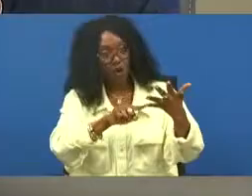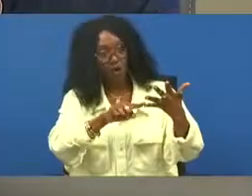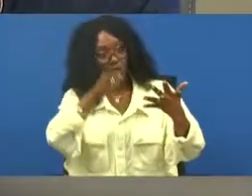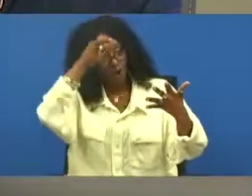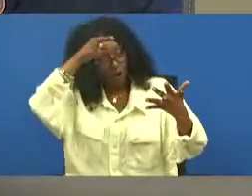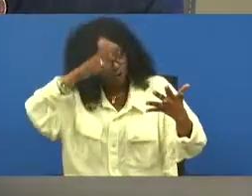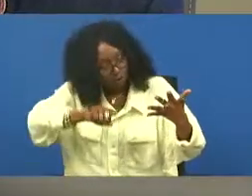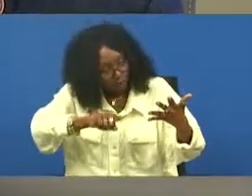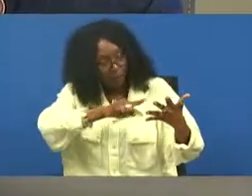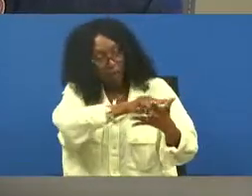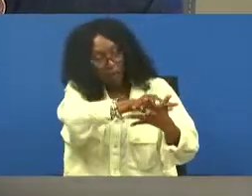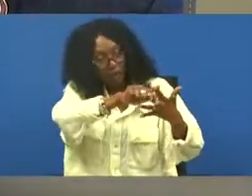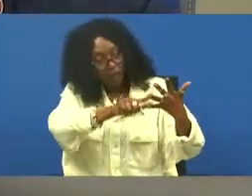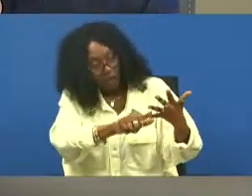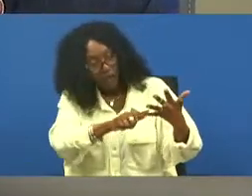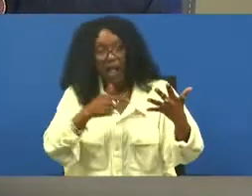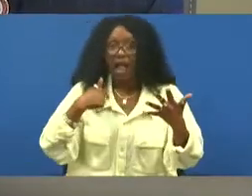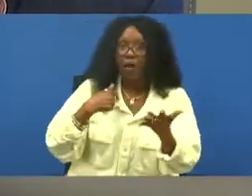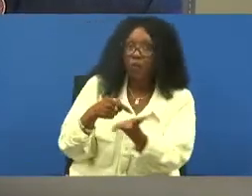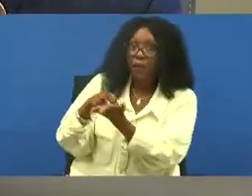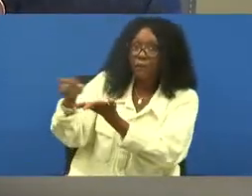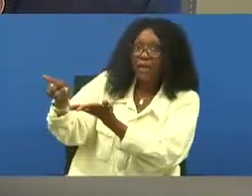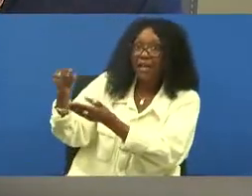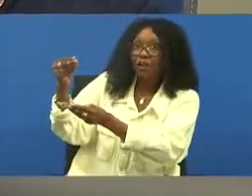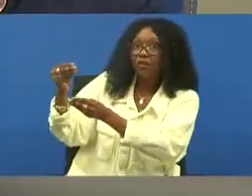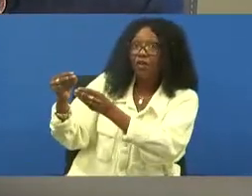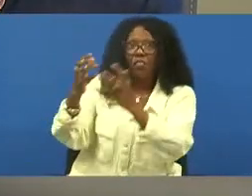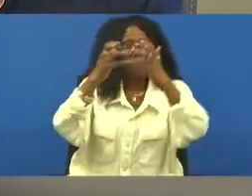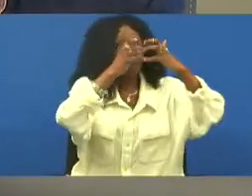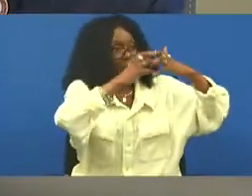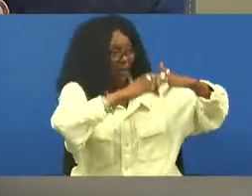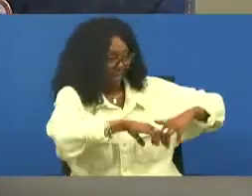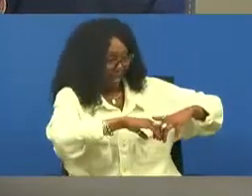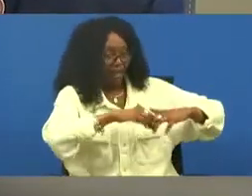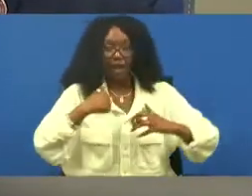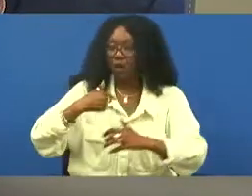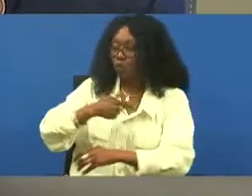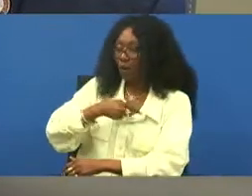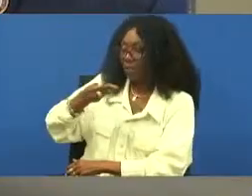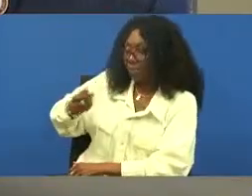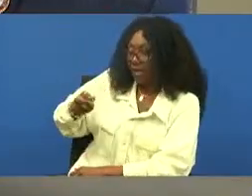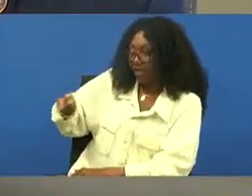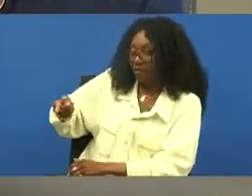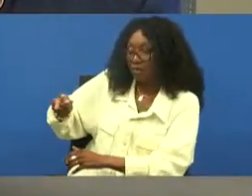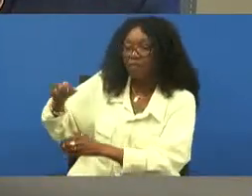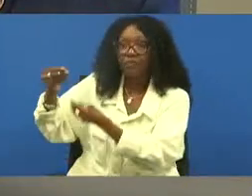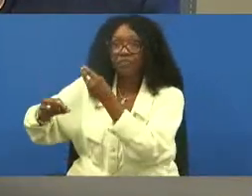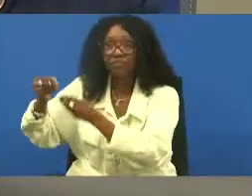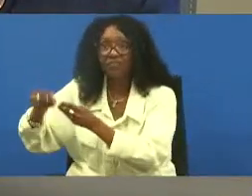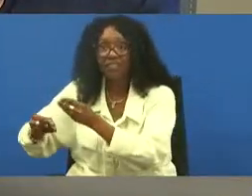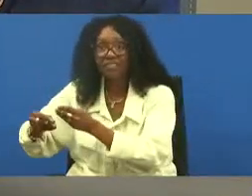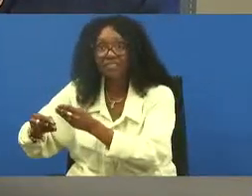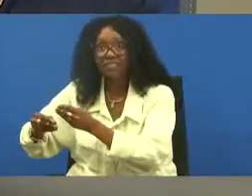4 ordinance. Then we paid him to fix it after he broke it down. So you can't tell me there's not conflicts there.